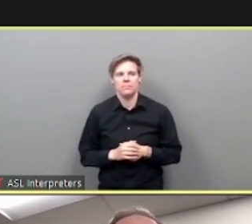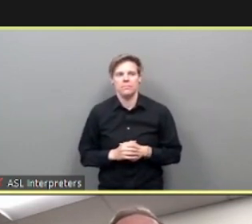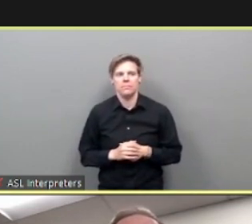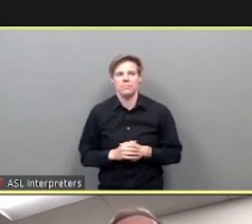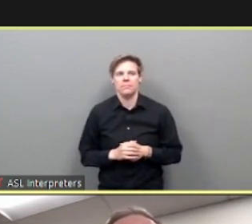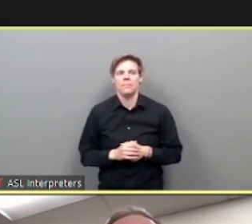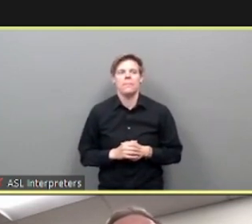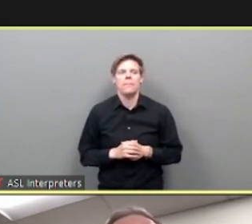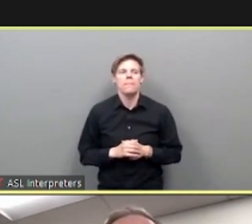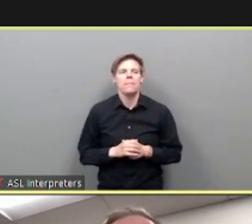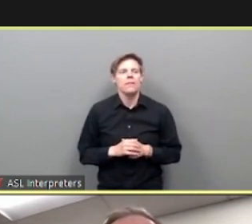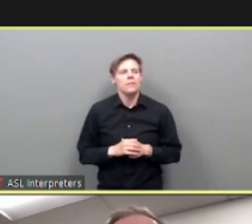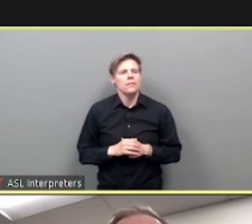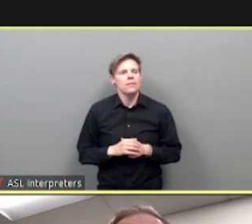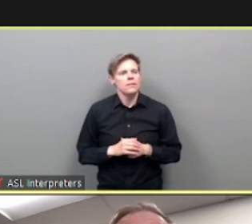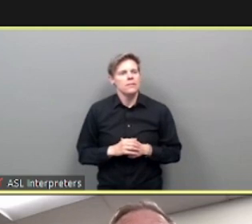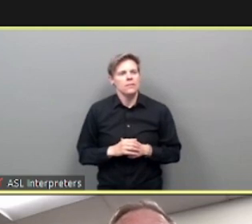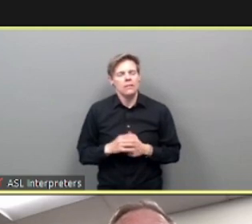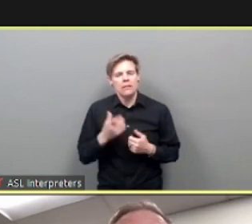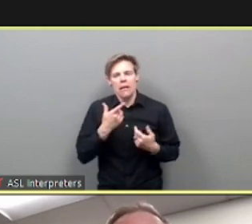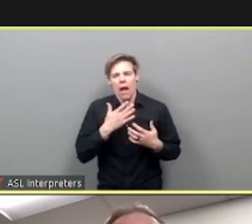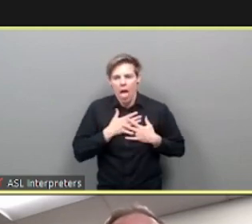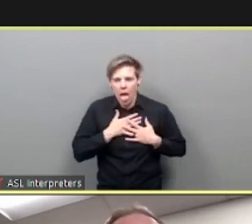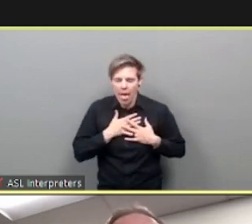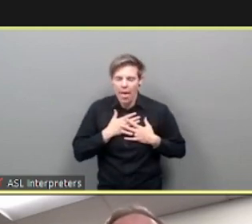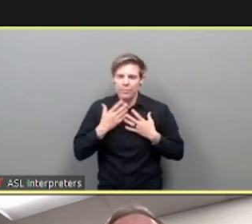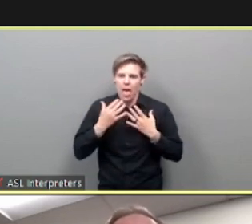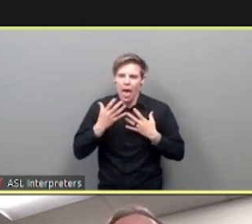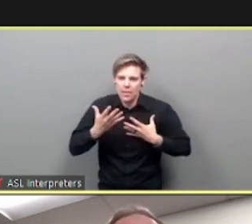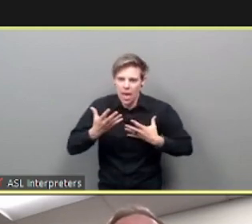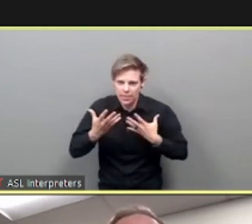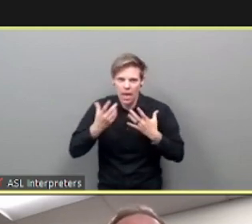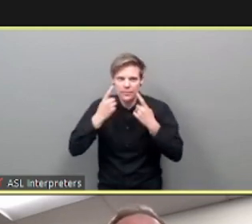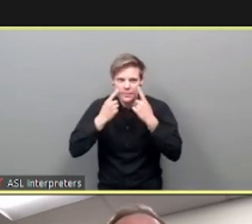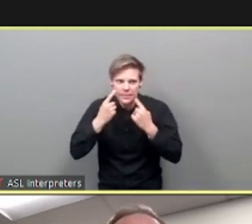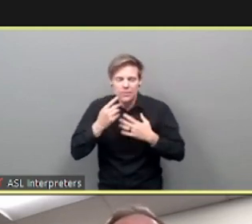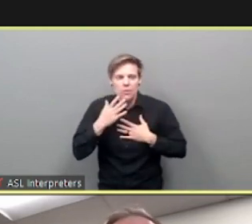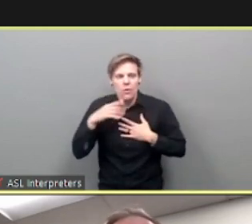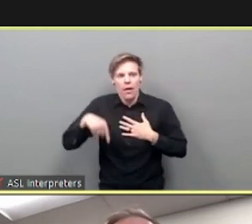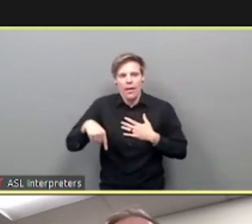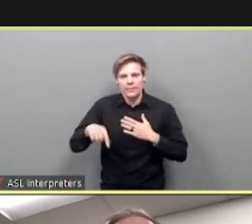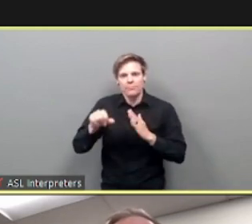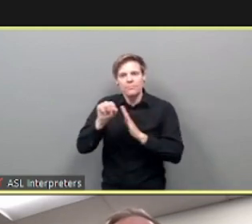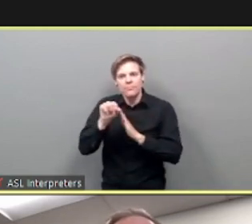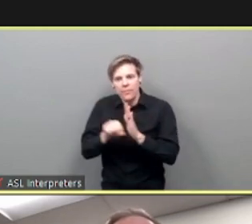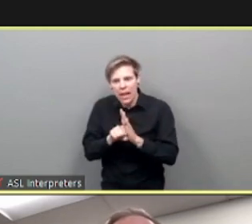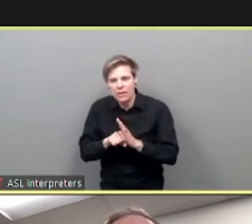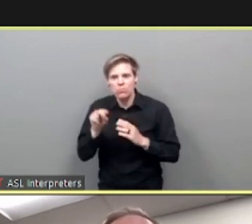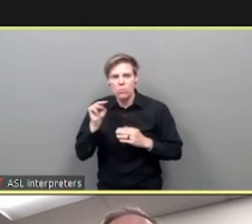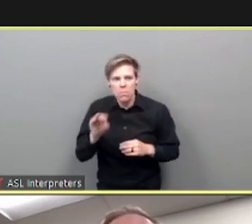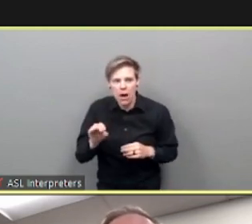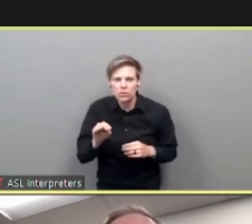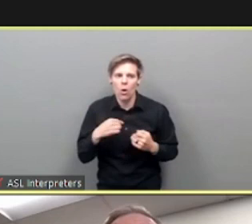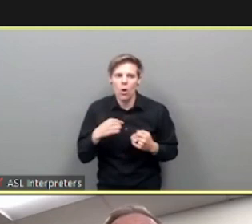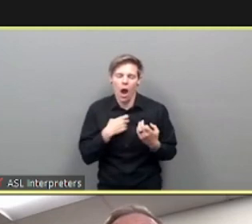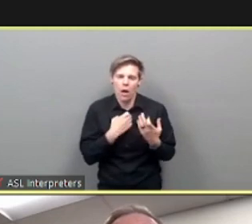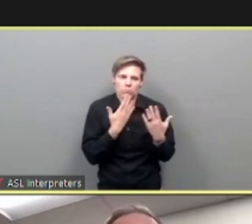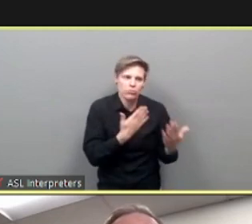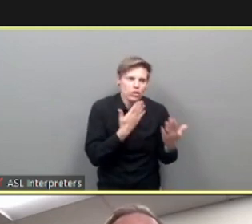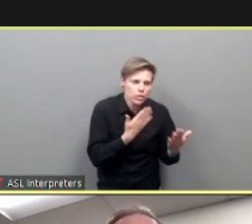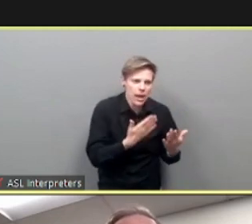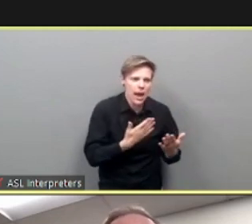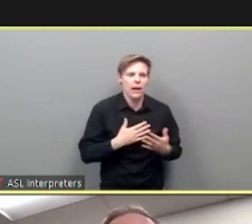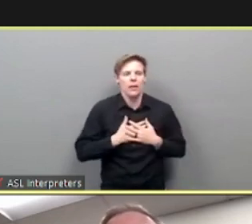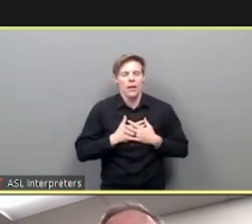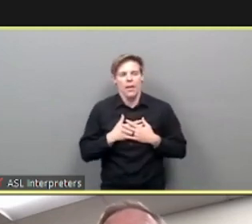how much we in state government appreciate all you've done. So With that, I'll try to regain my